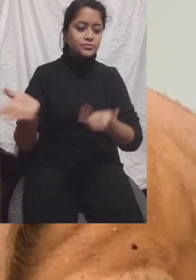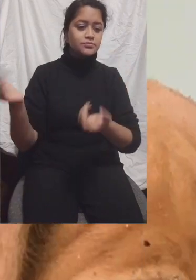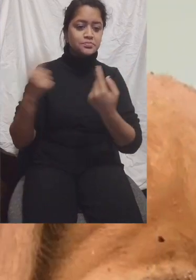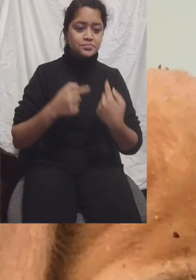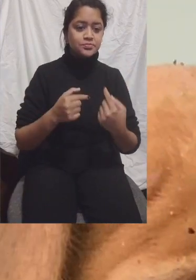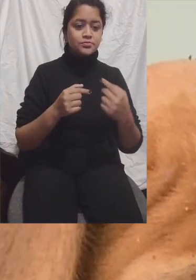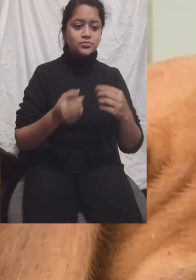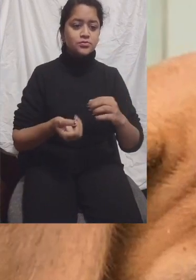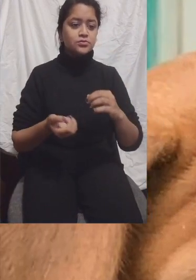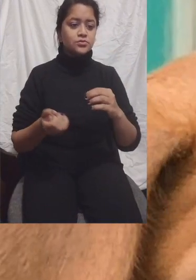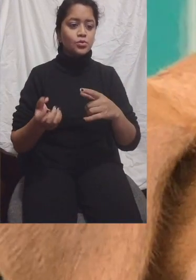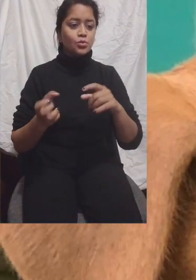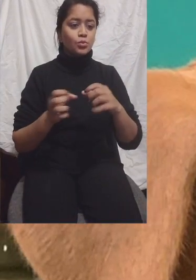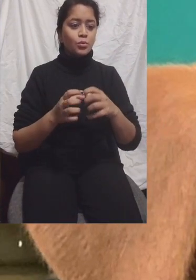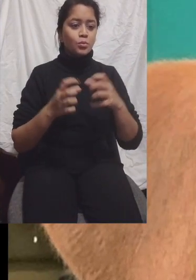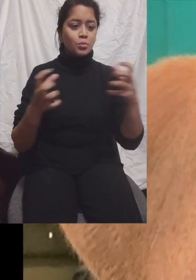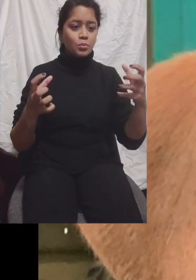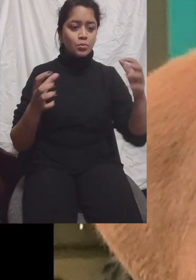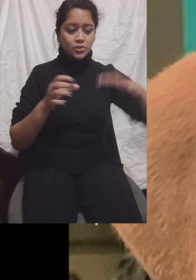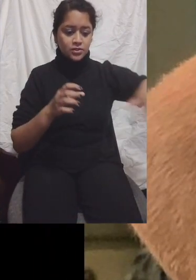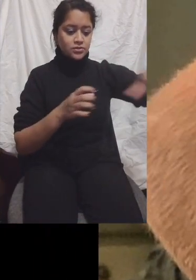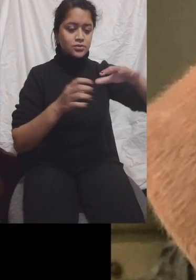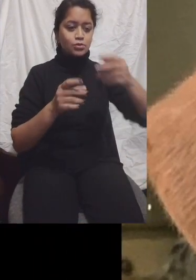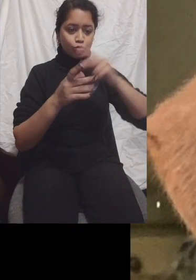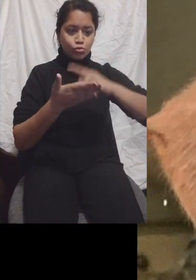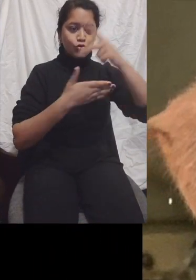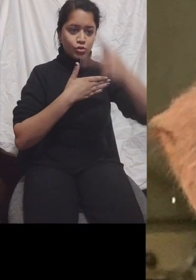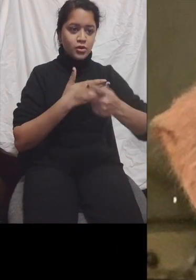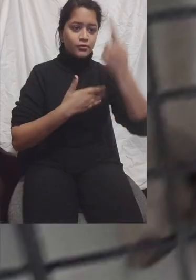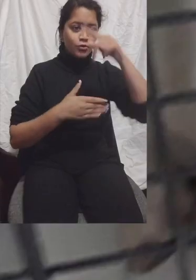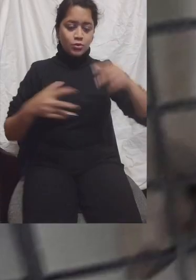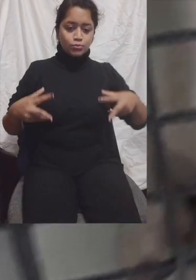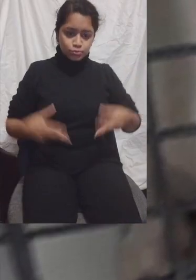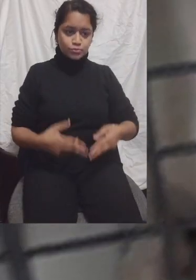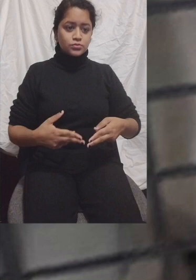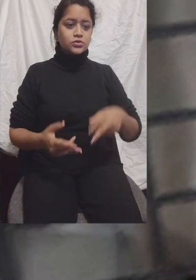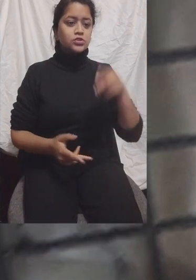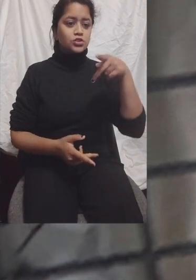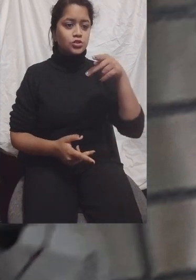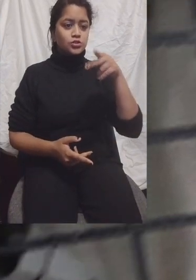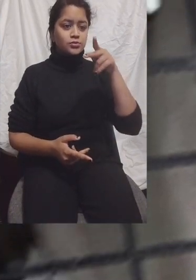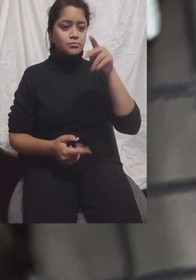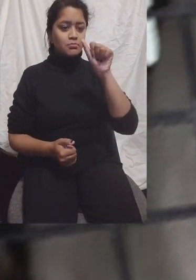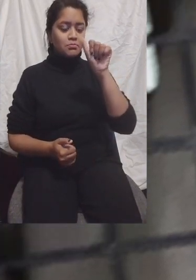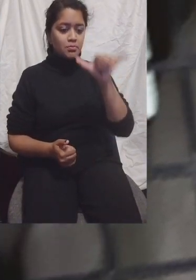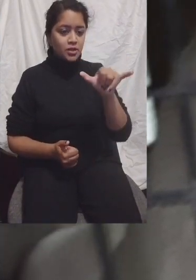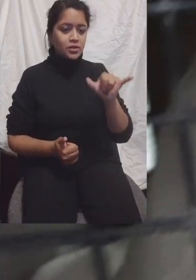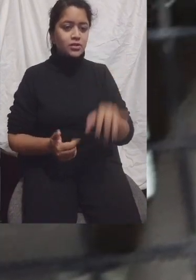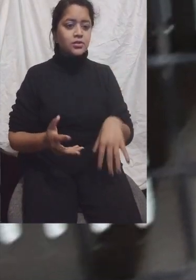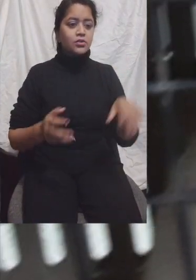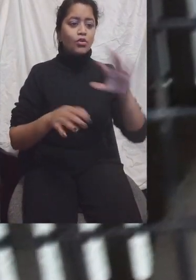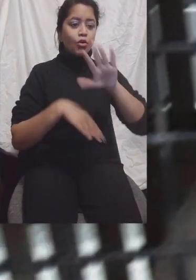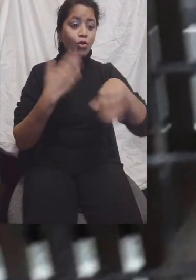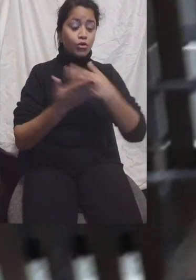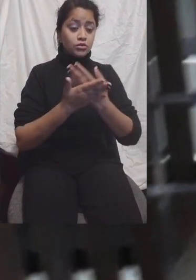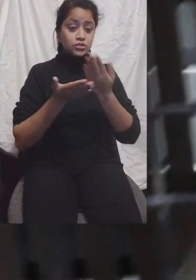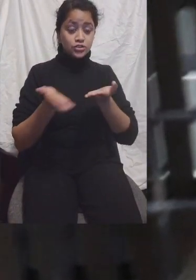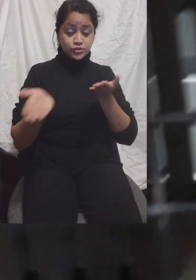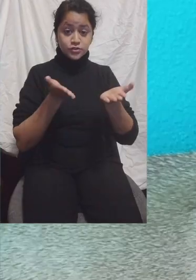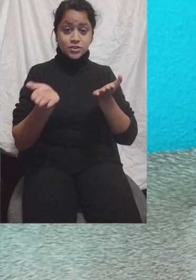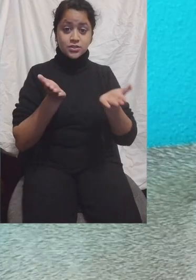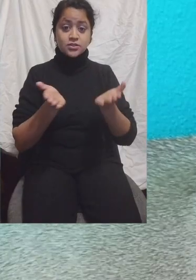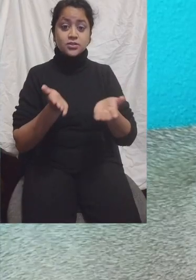6 weeks, where we coordinate a big spay-neuter program. Island Veterinary Services offer all the services